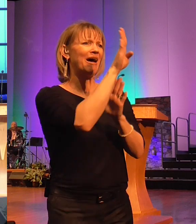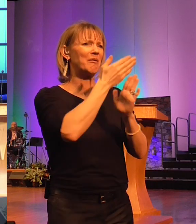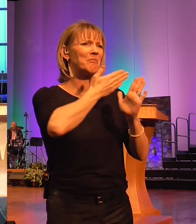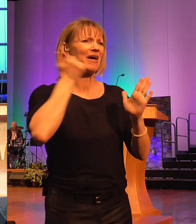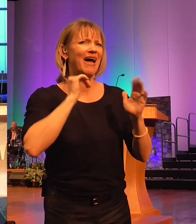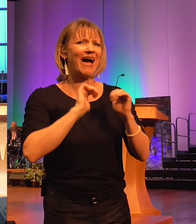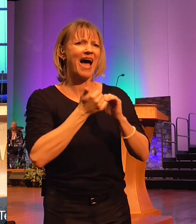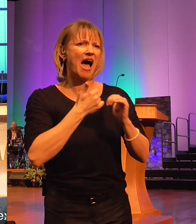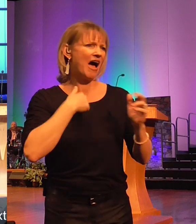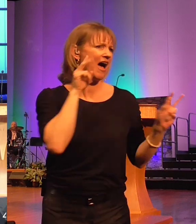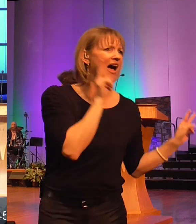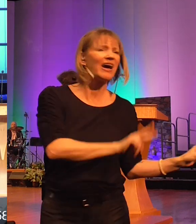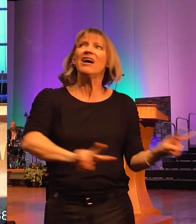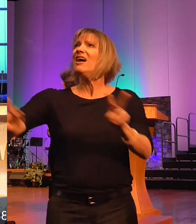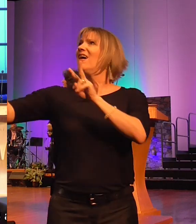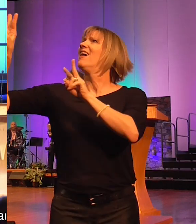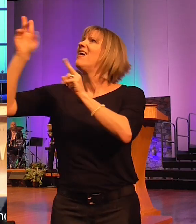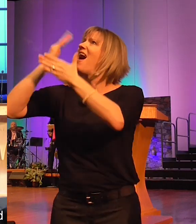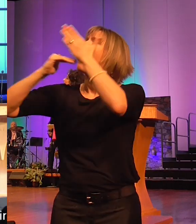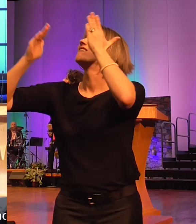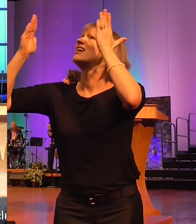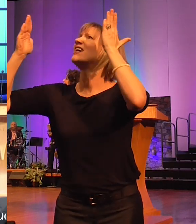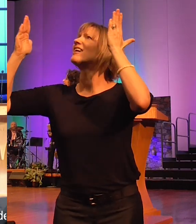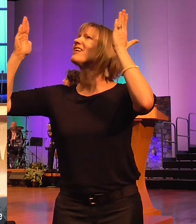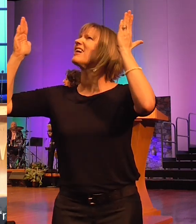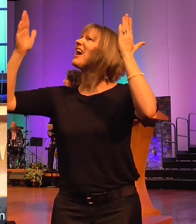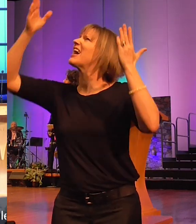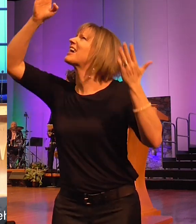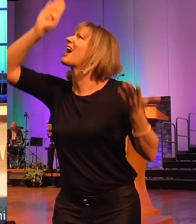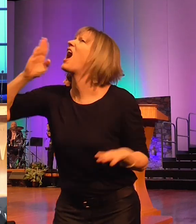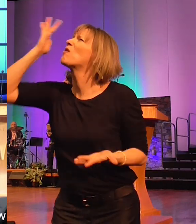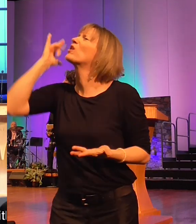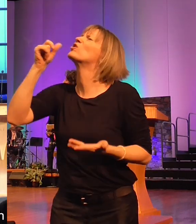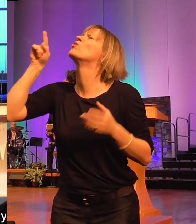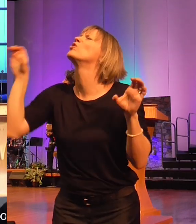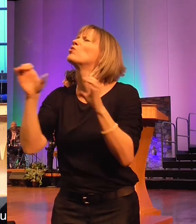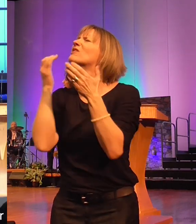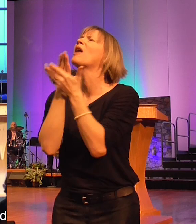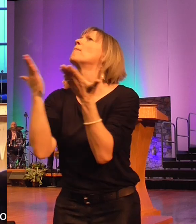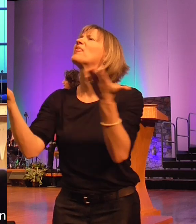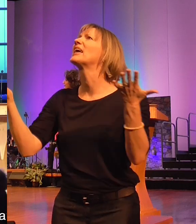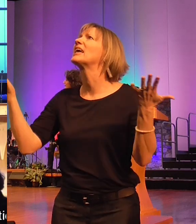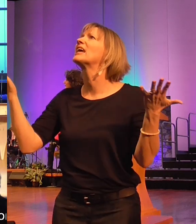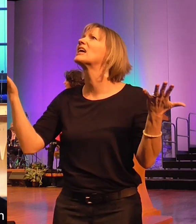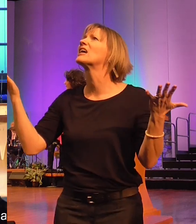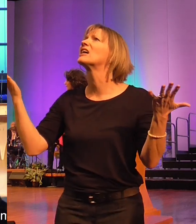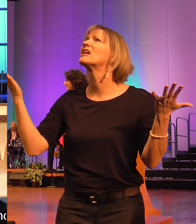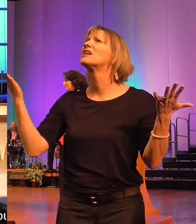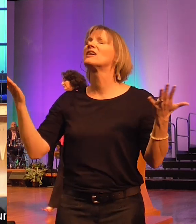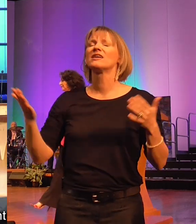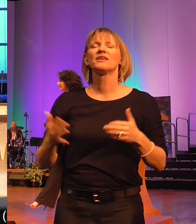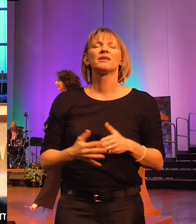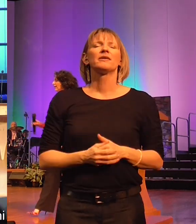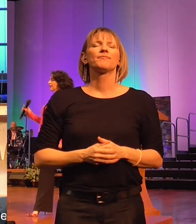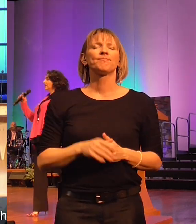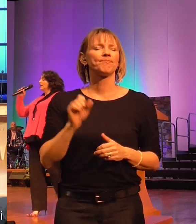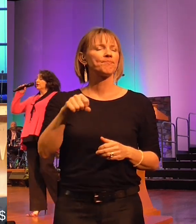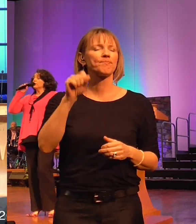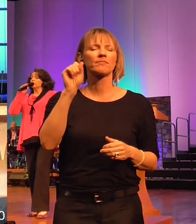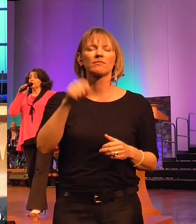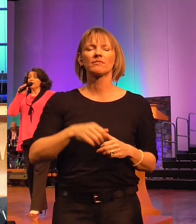around? So I turned my eyes to heaven, said, God, why don't you do something?